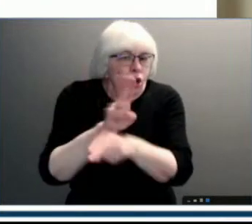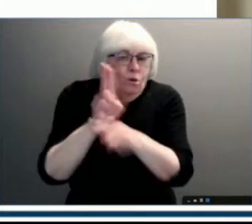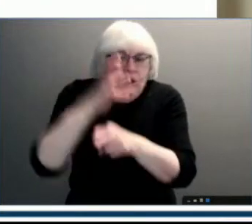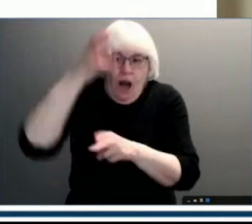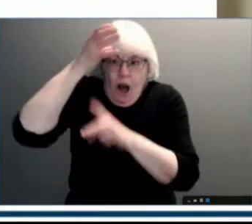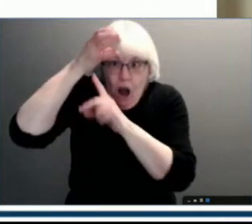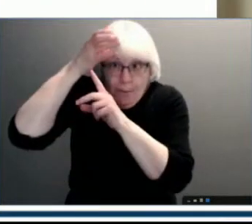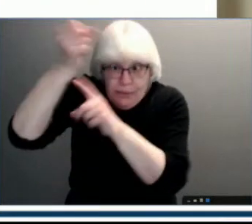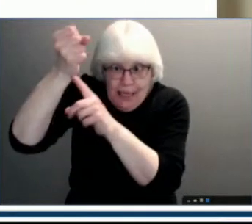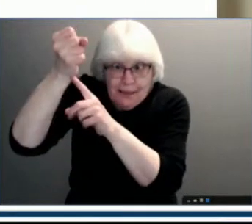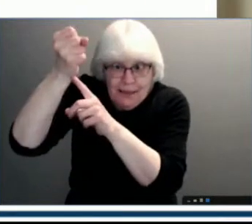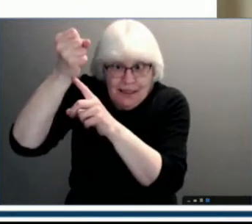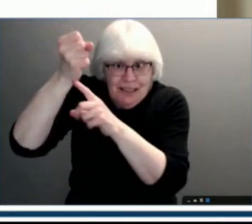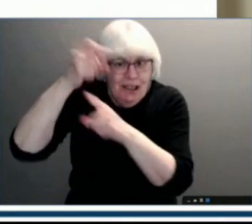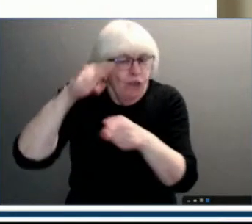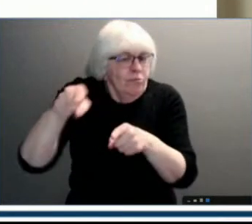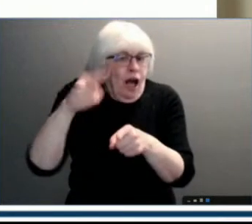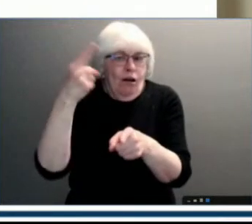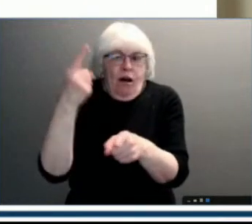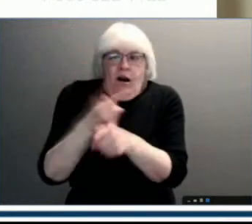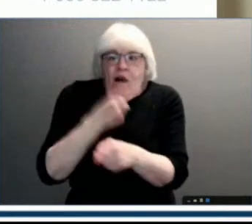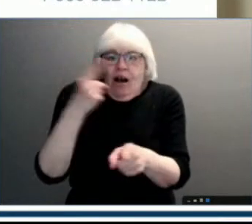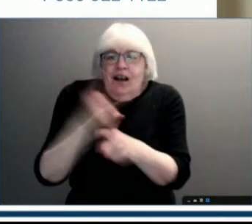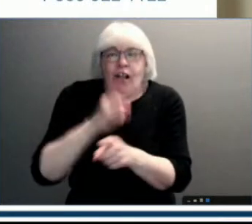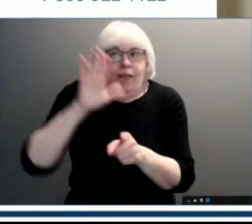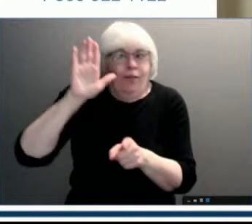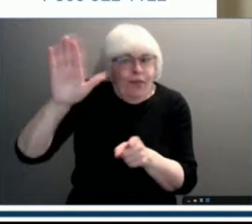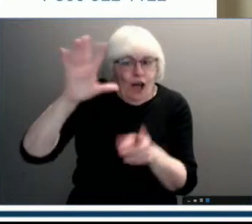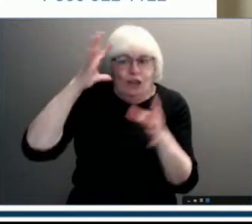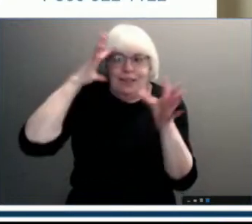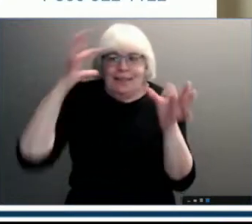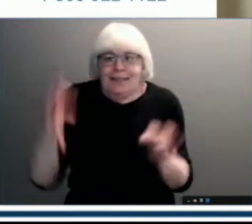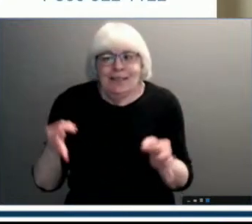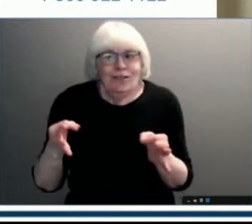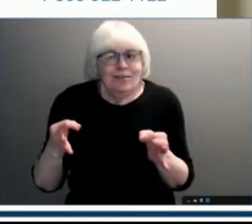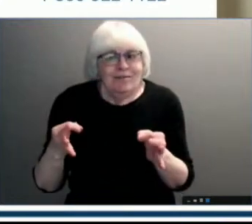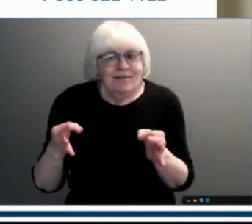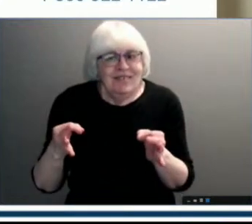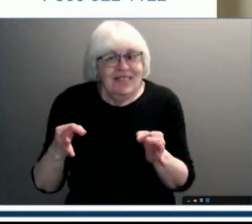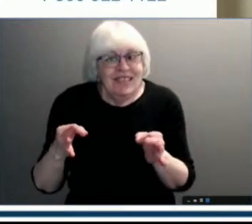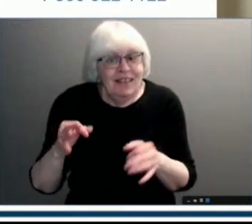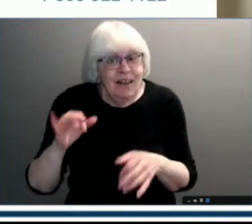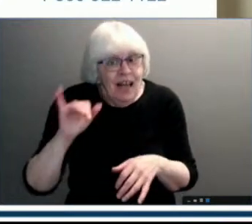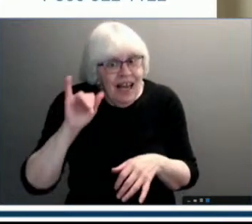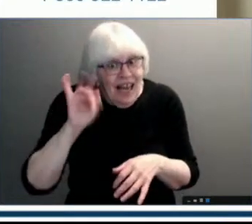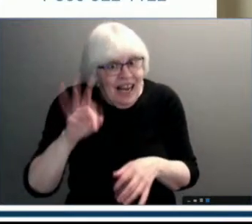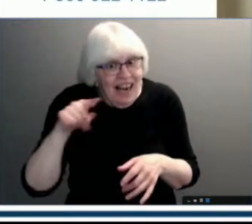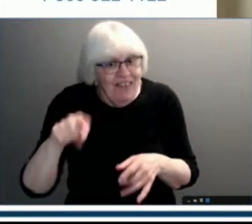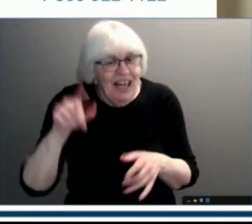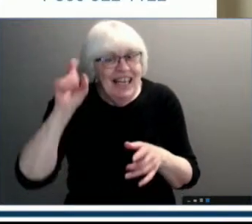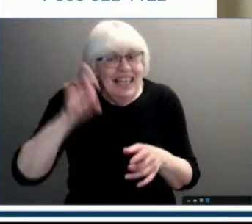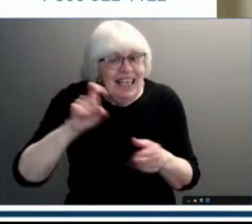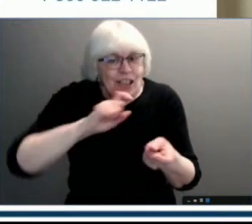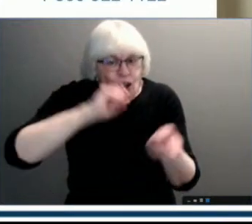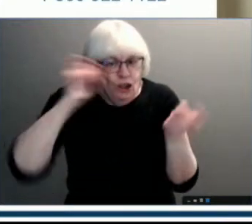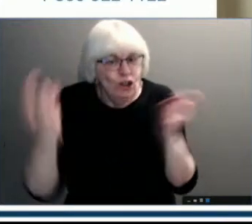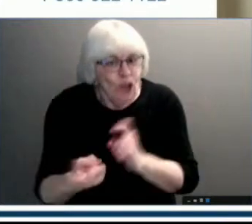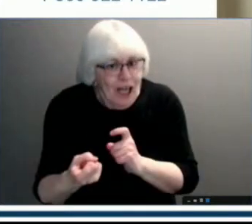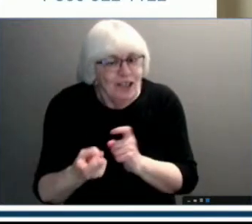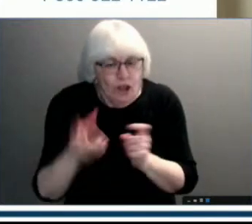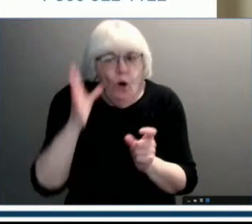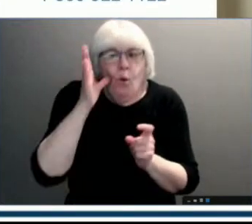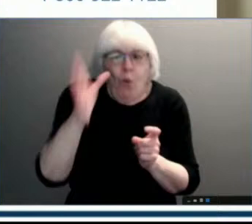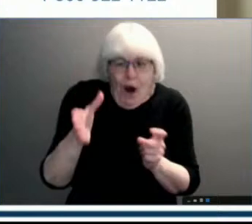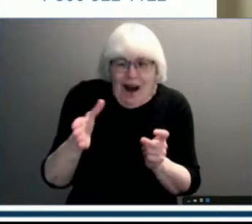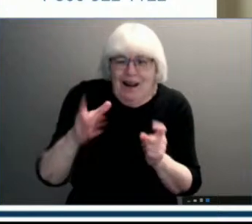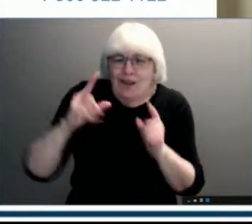time based on what they know. And if there has to be a change, things will change. But everything that is being done today is